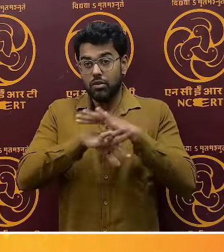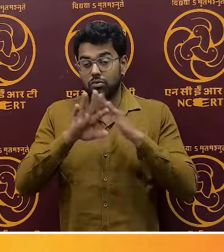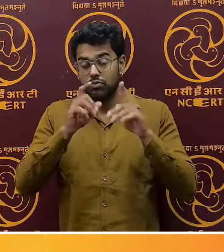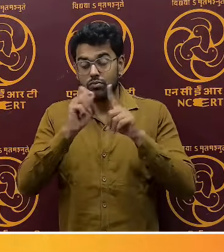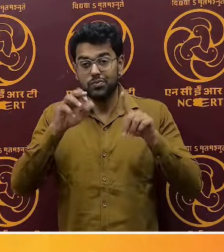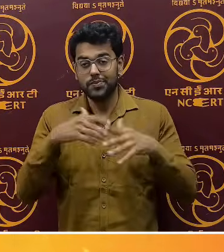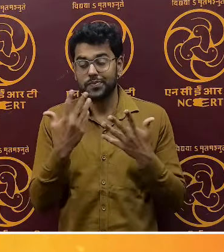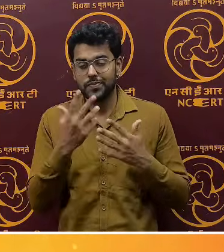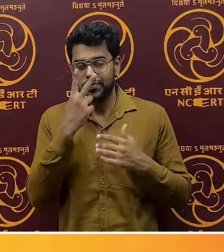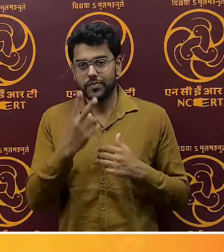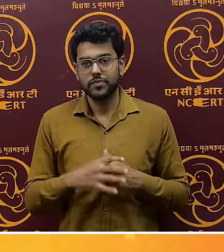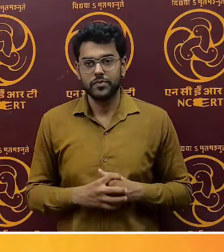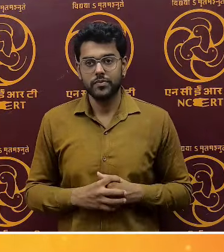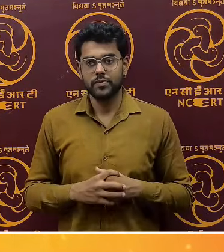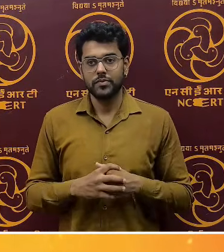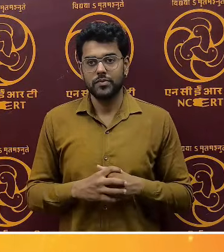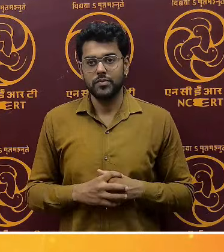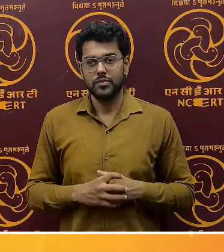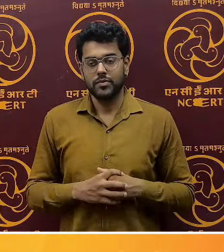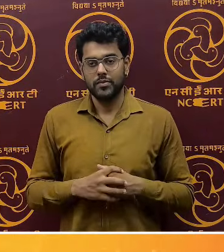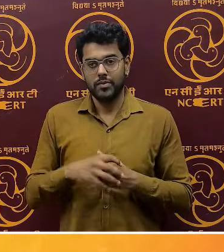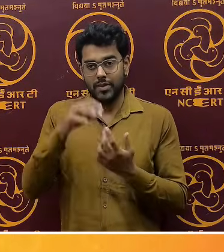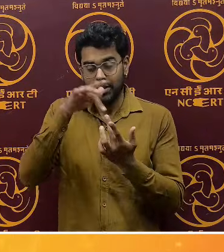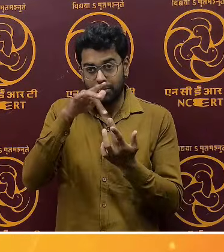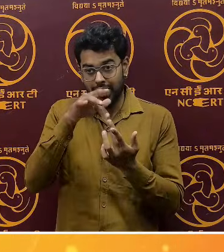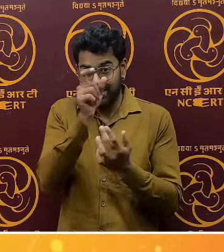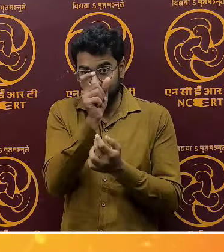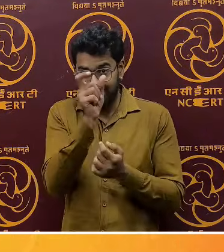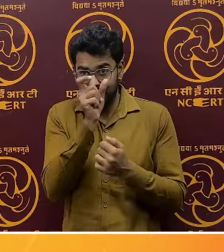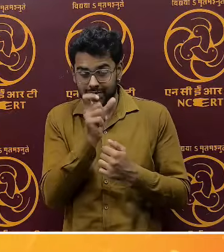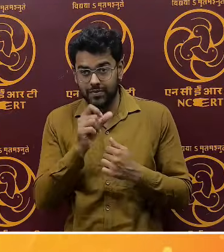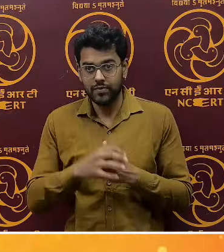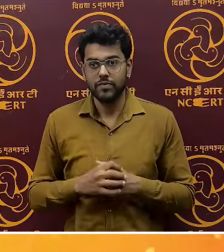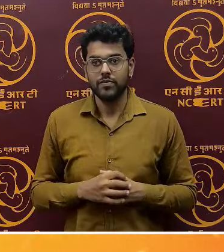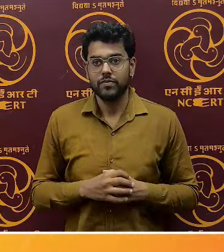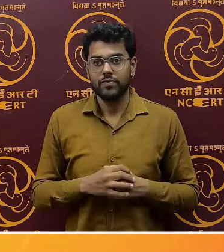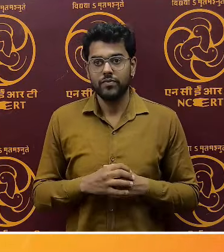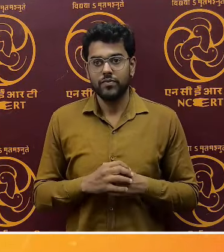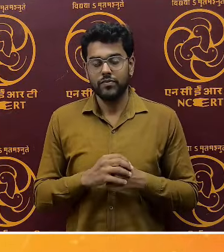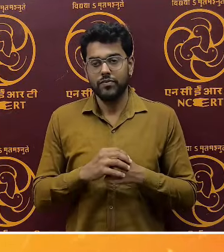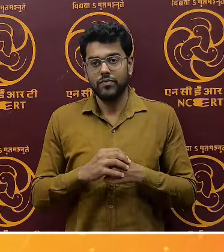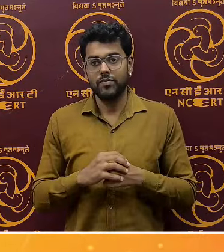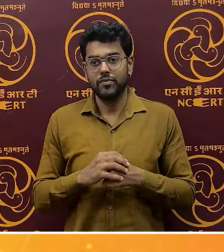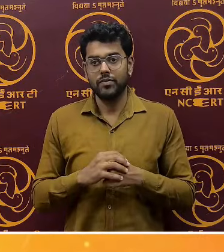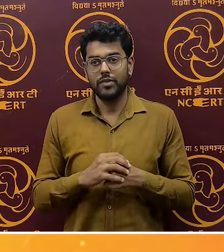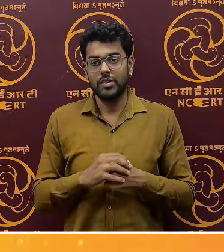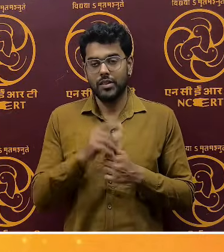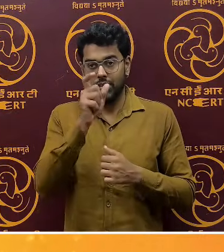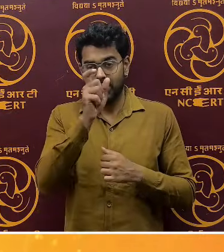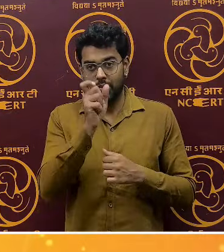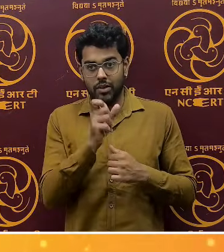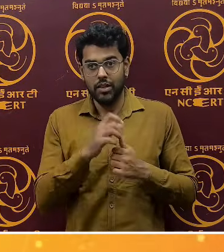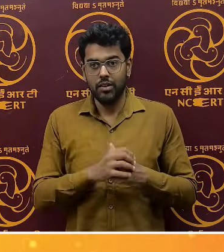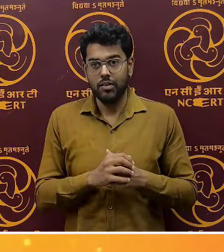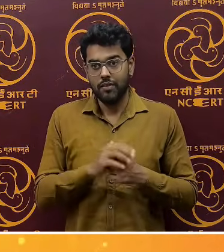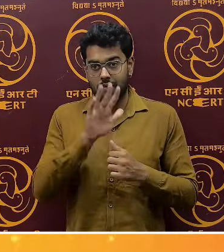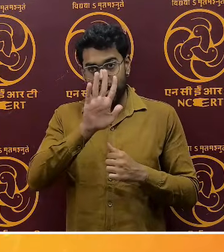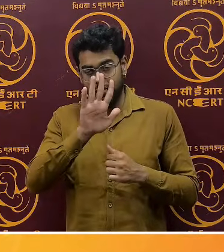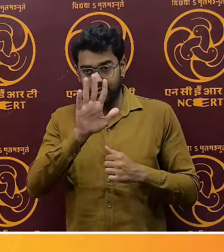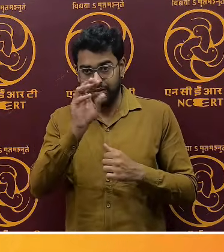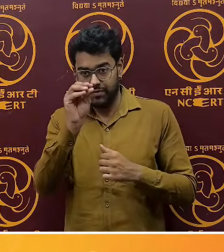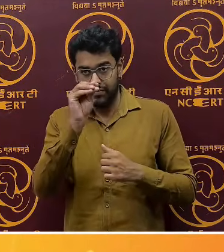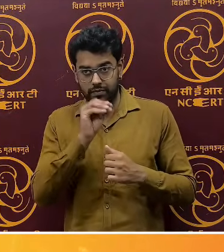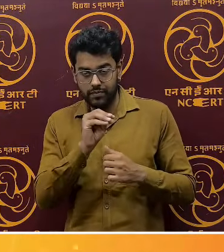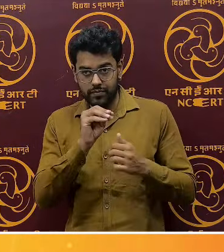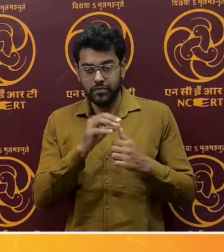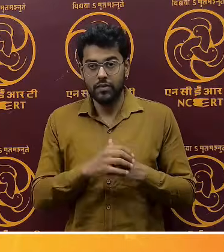will do one thing. The middle term we will take, it is the coefficient we will take, it is 5, and we